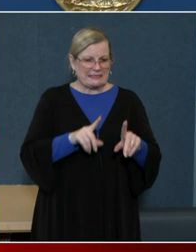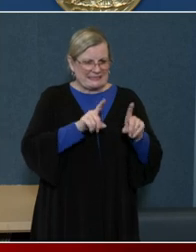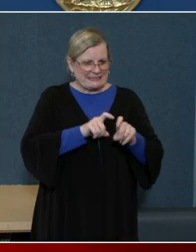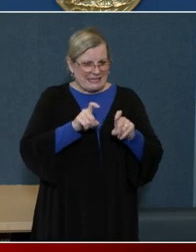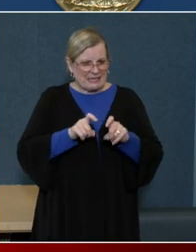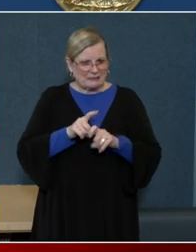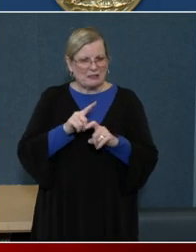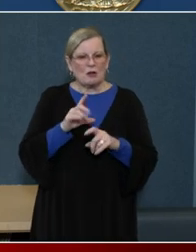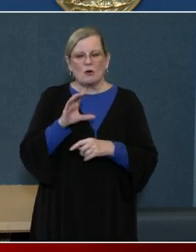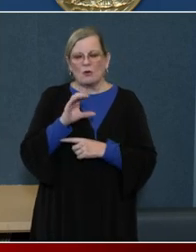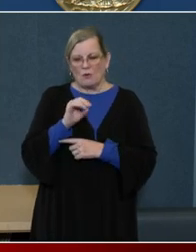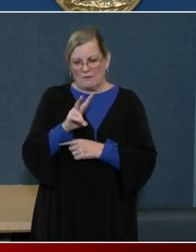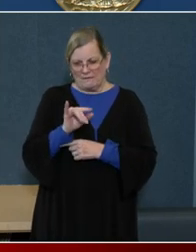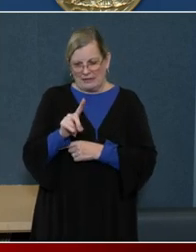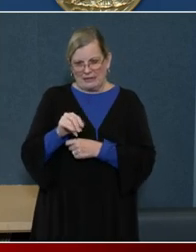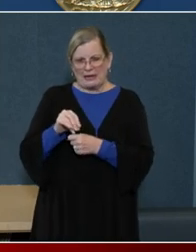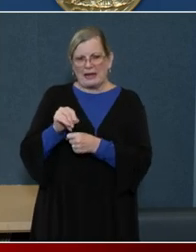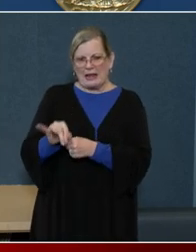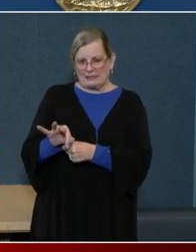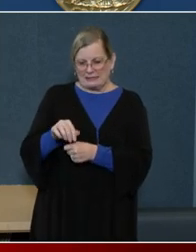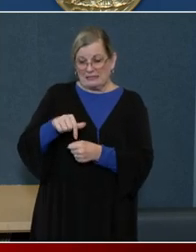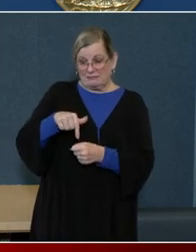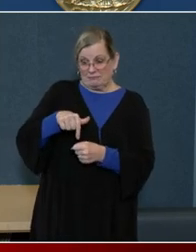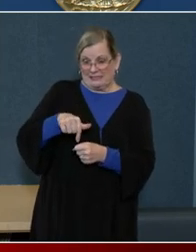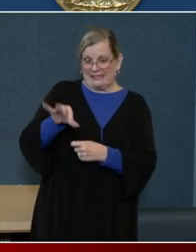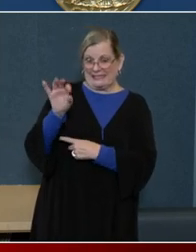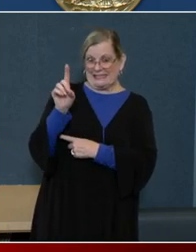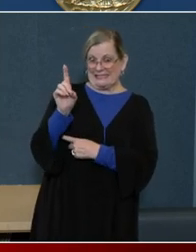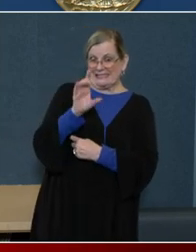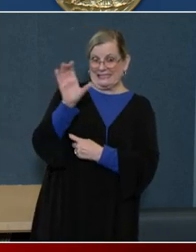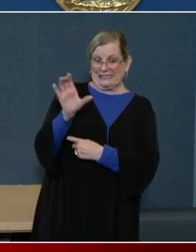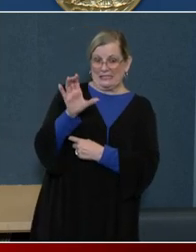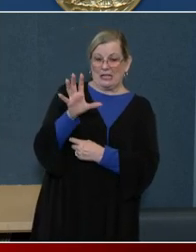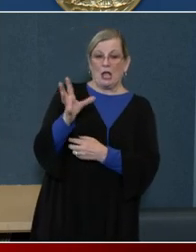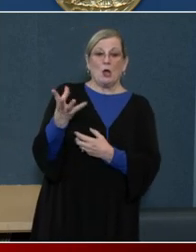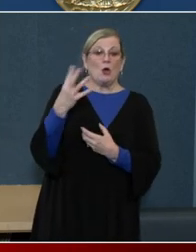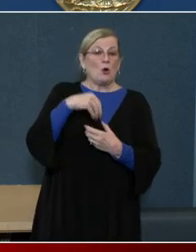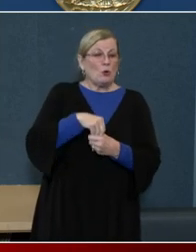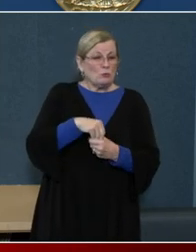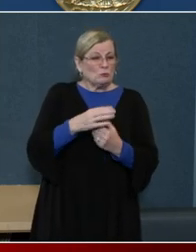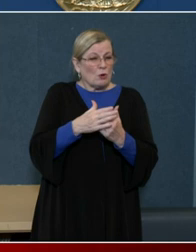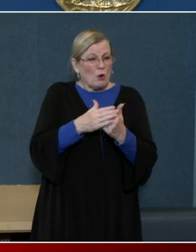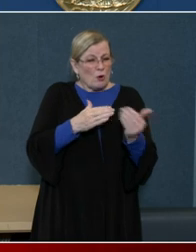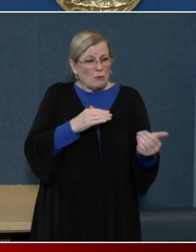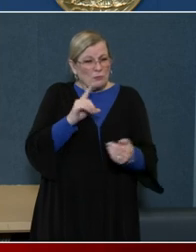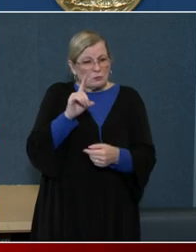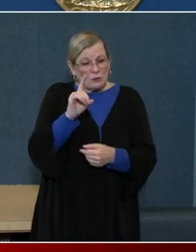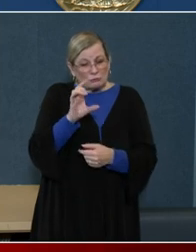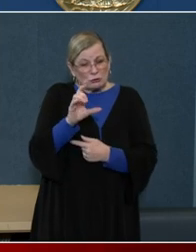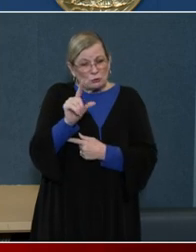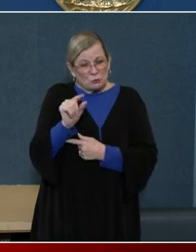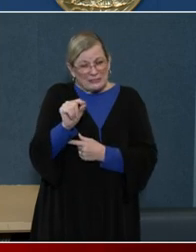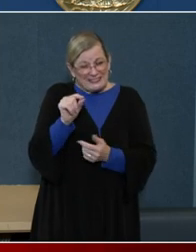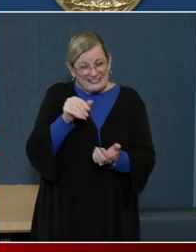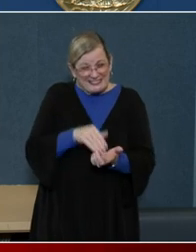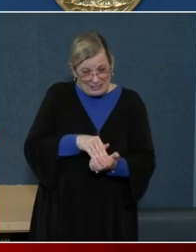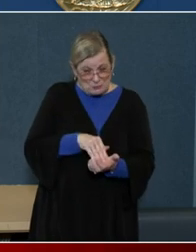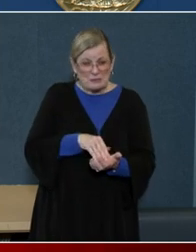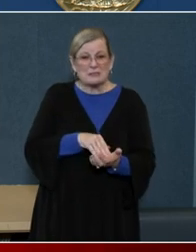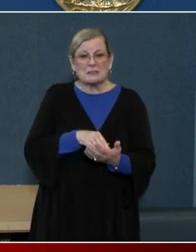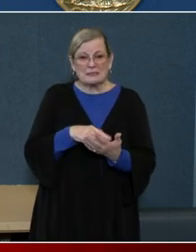COVID-19 in D.C., including almost 120,000 tests completed at our